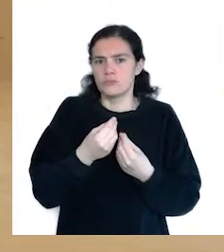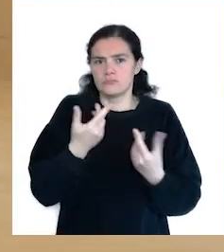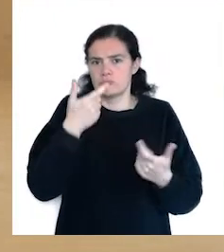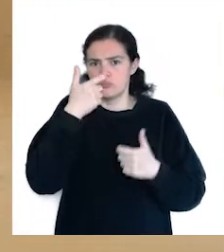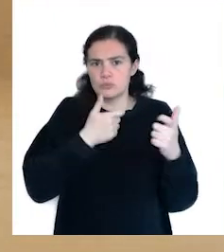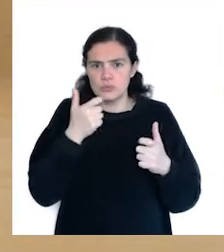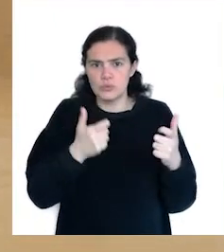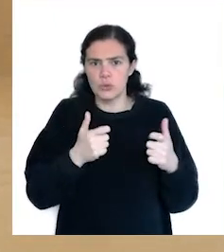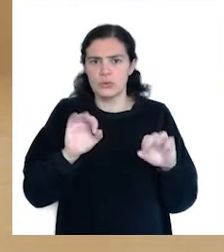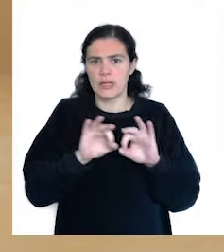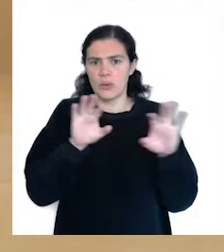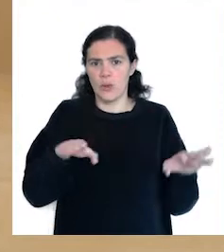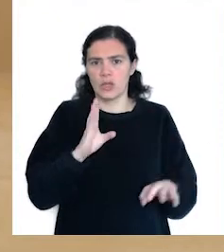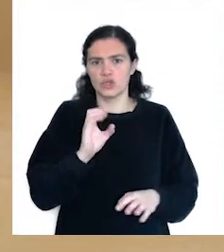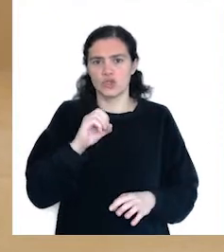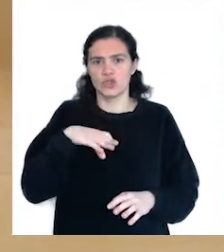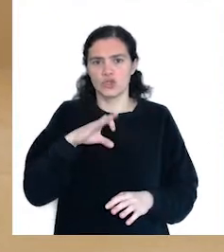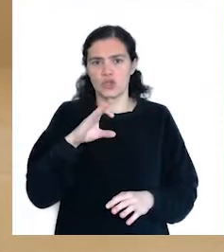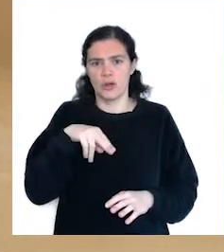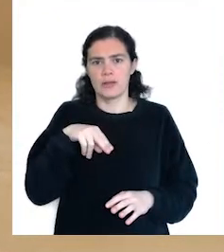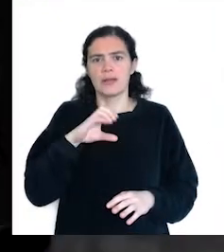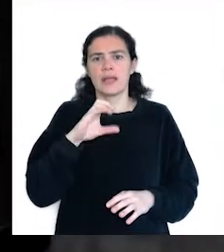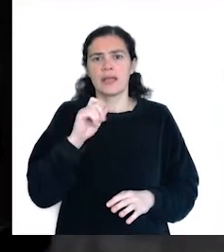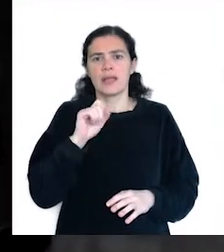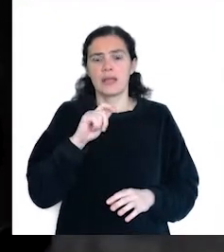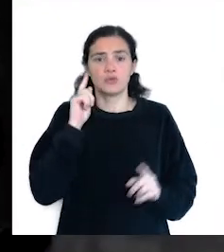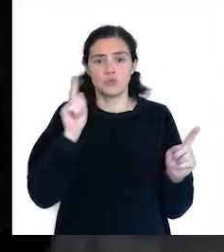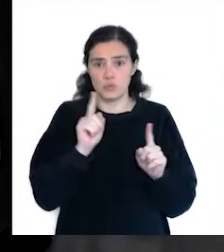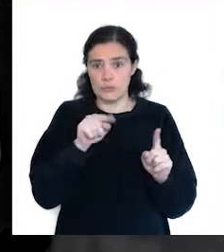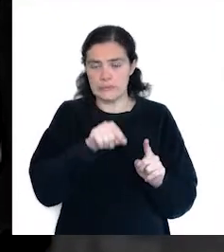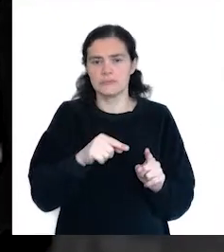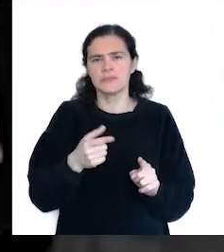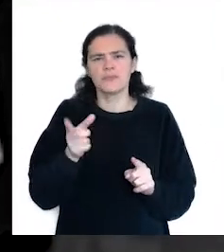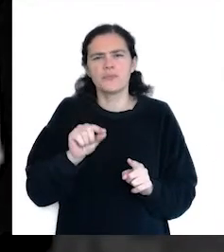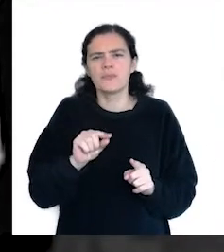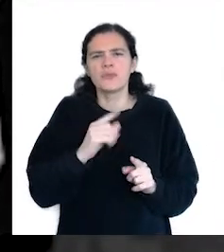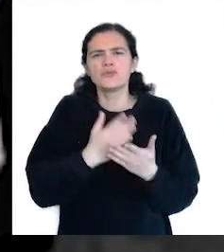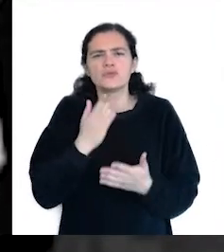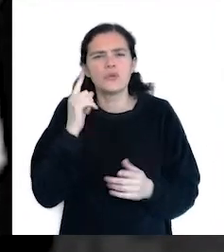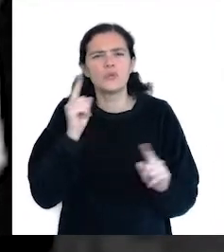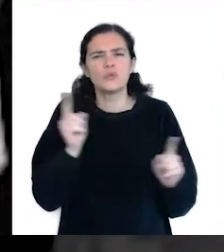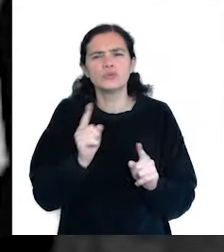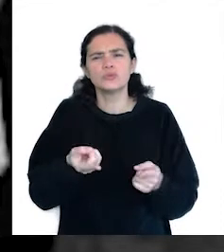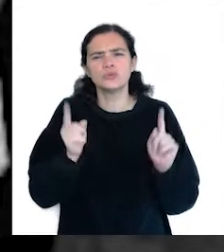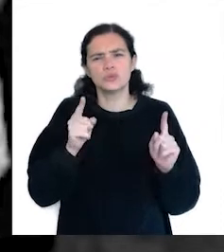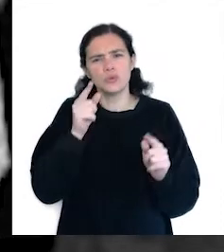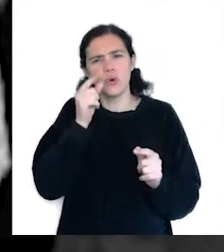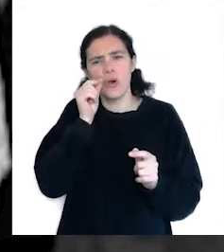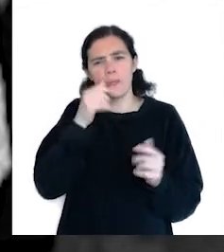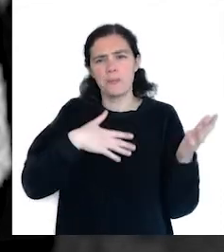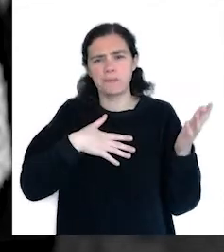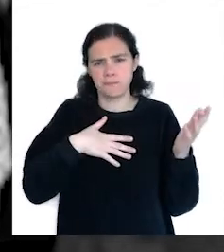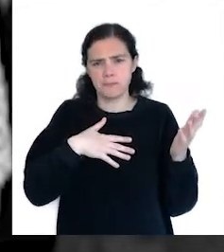working with partners like John Cage, the musician, but also not only